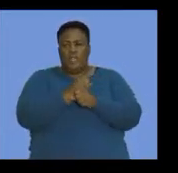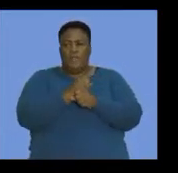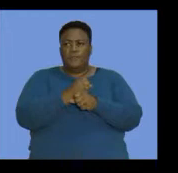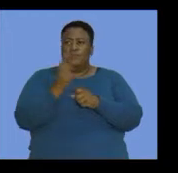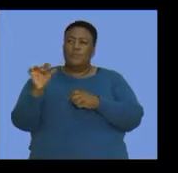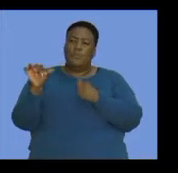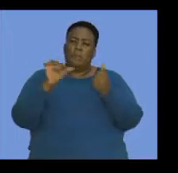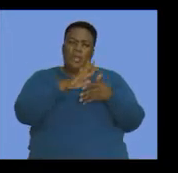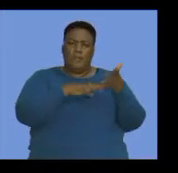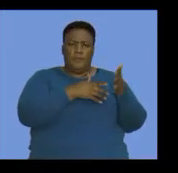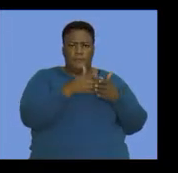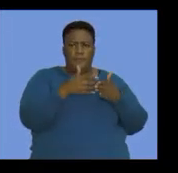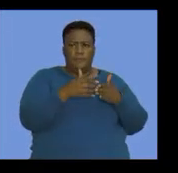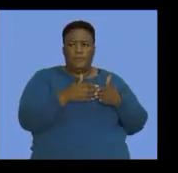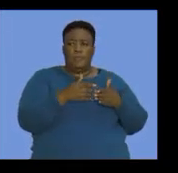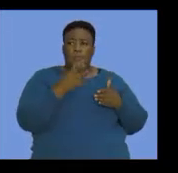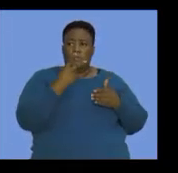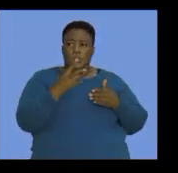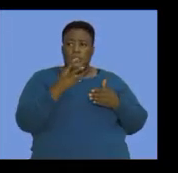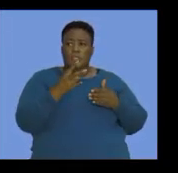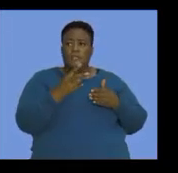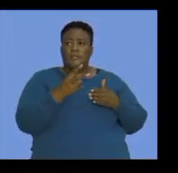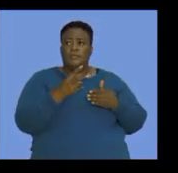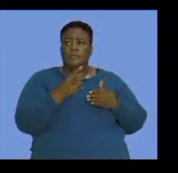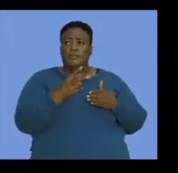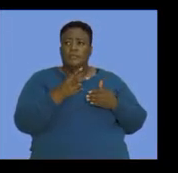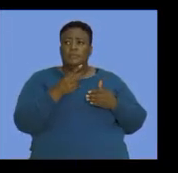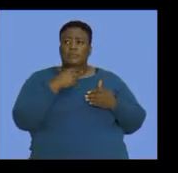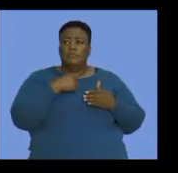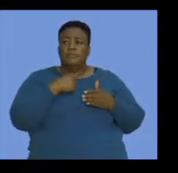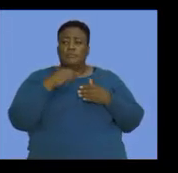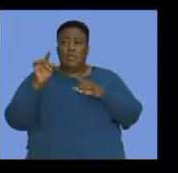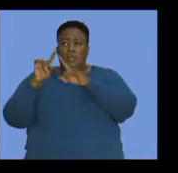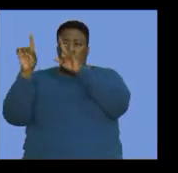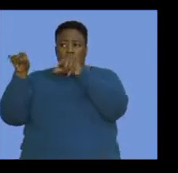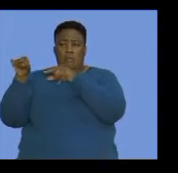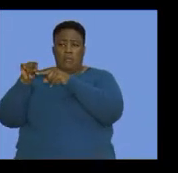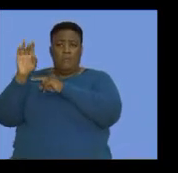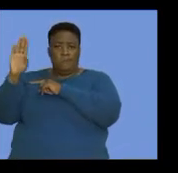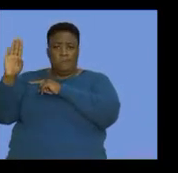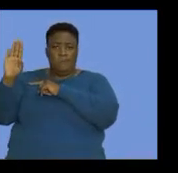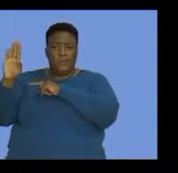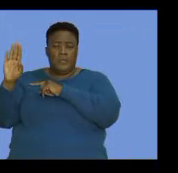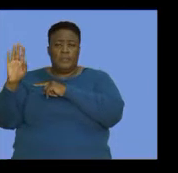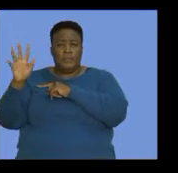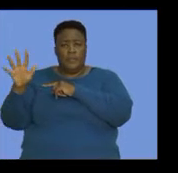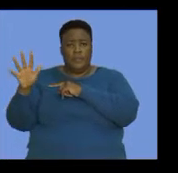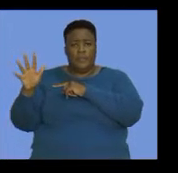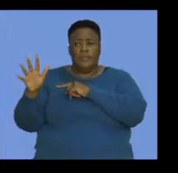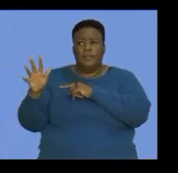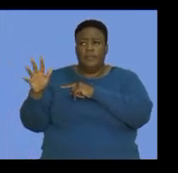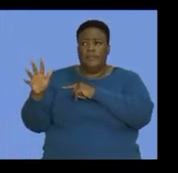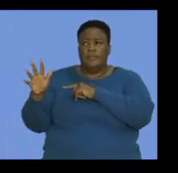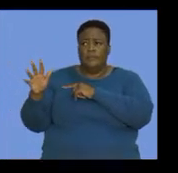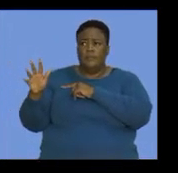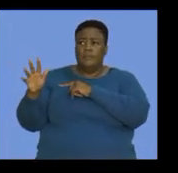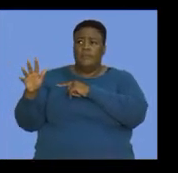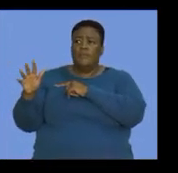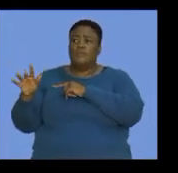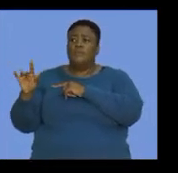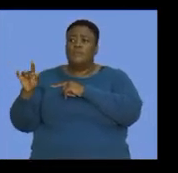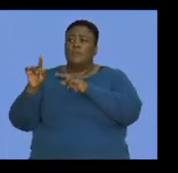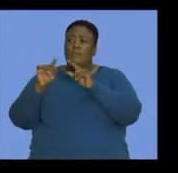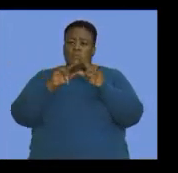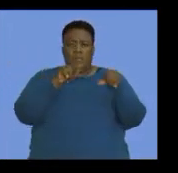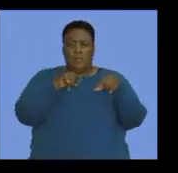So if we go back to that graph, so we've got to go look at these values, and I'm going to keep my graph up here, and I've plotted the